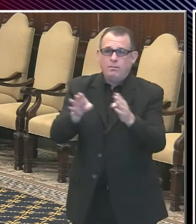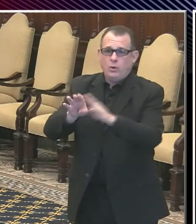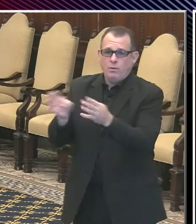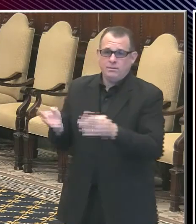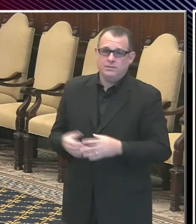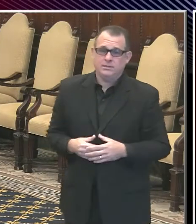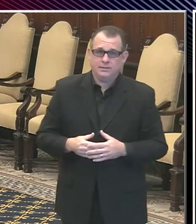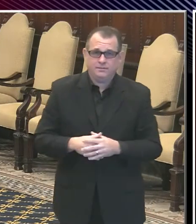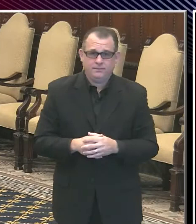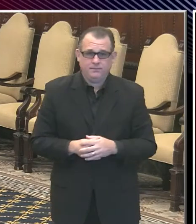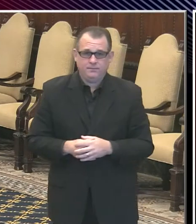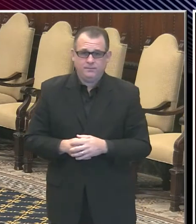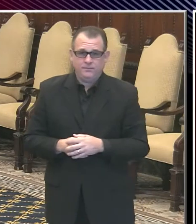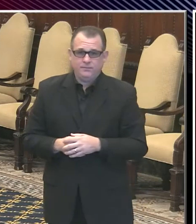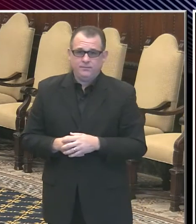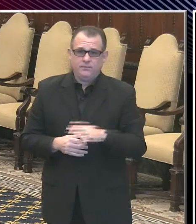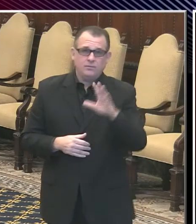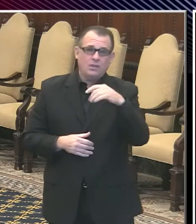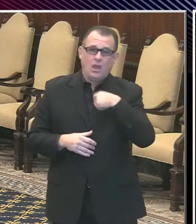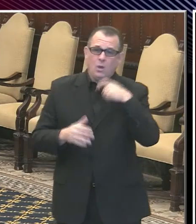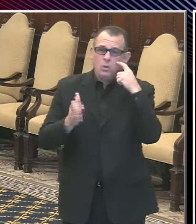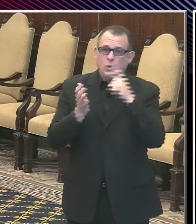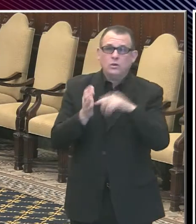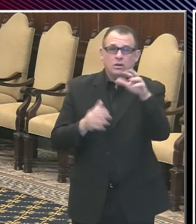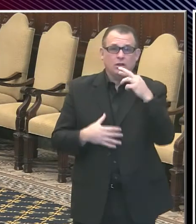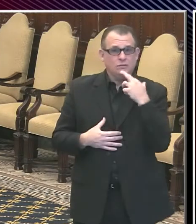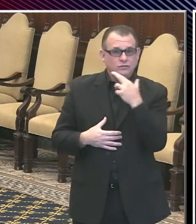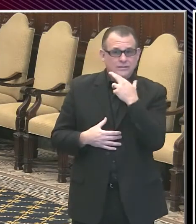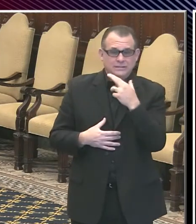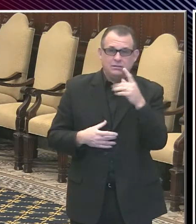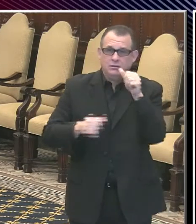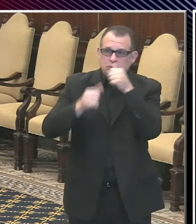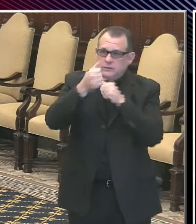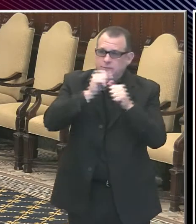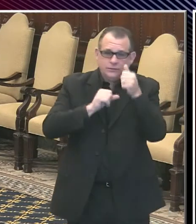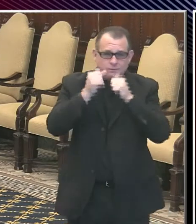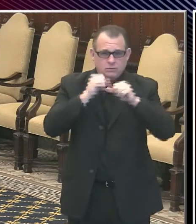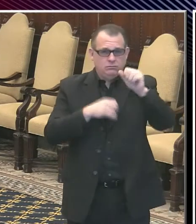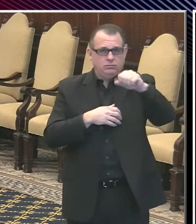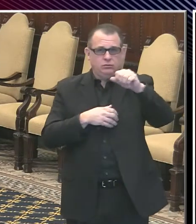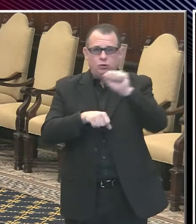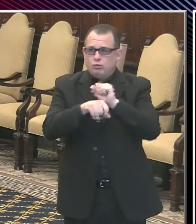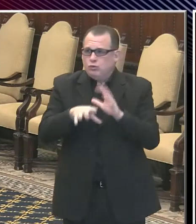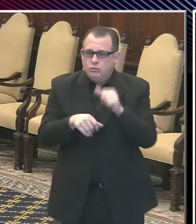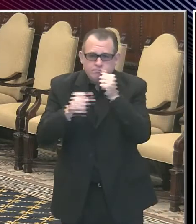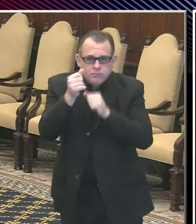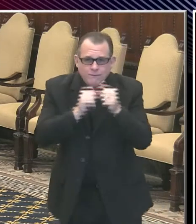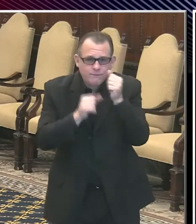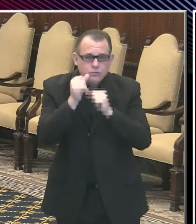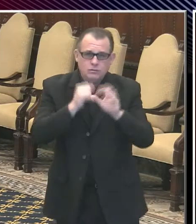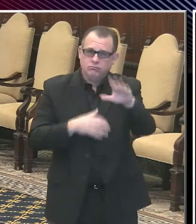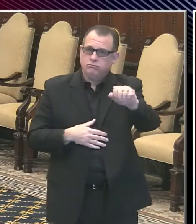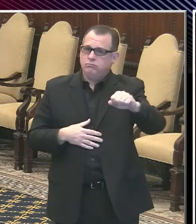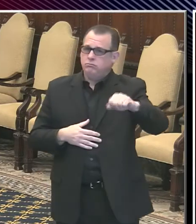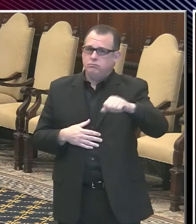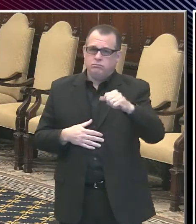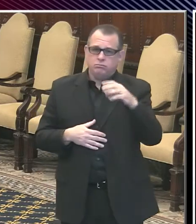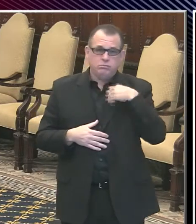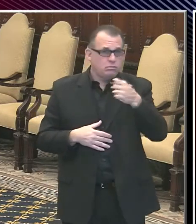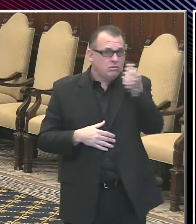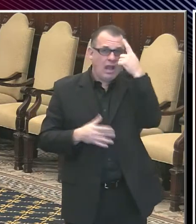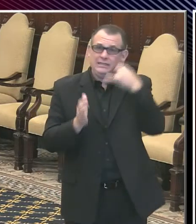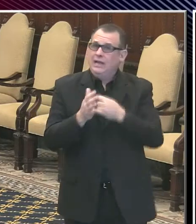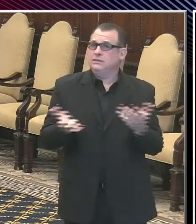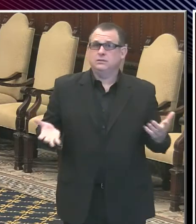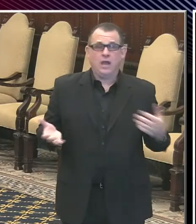I recognize the restaurant industry suffering terribly. All the workers are suffering terribly, but there's nothing worse